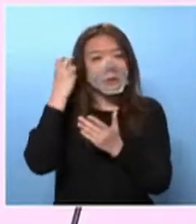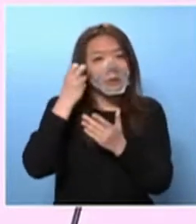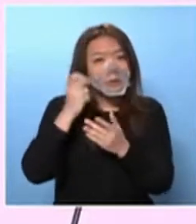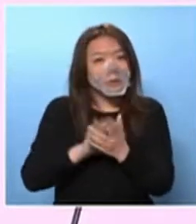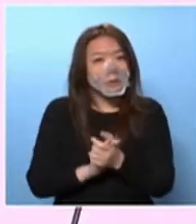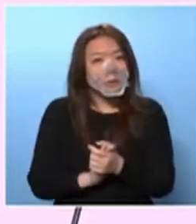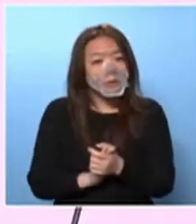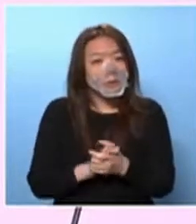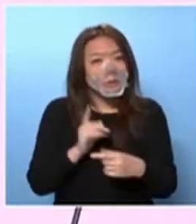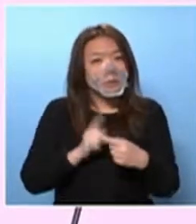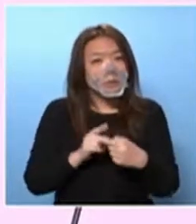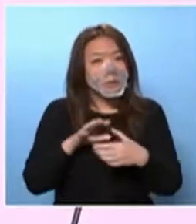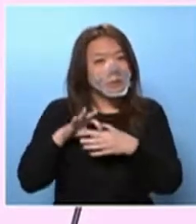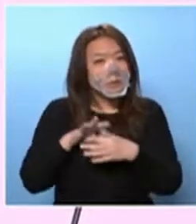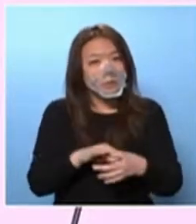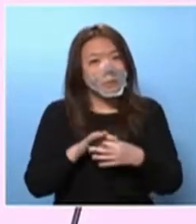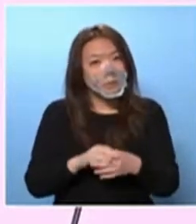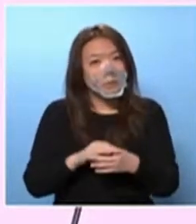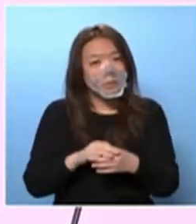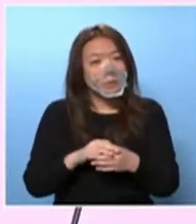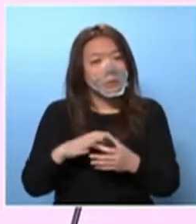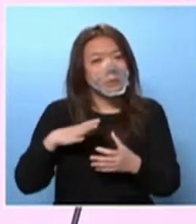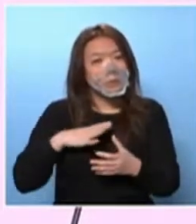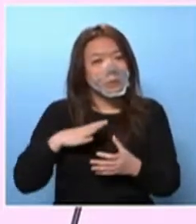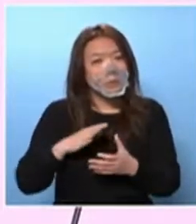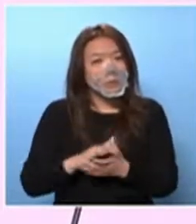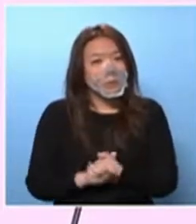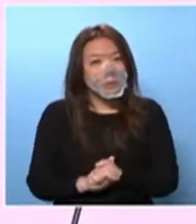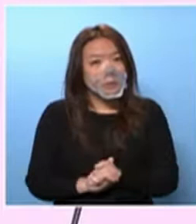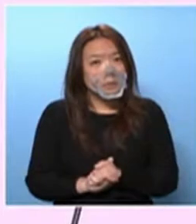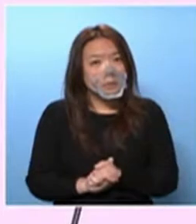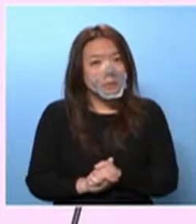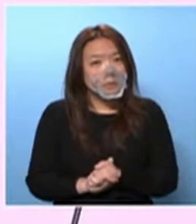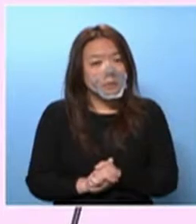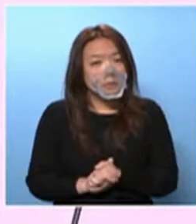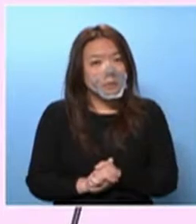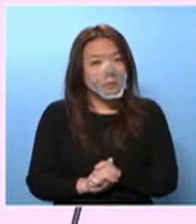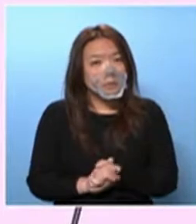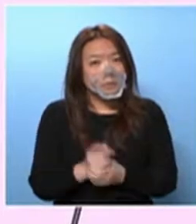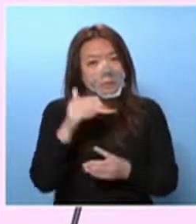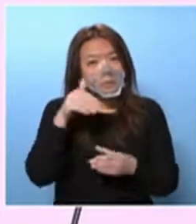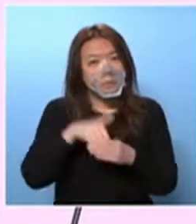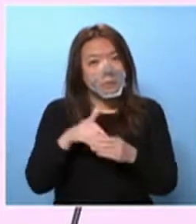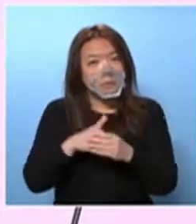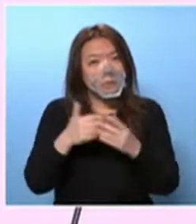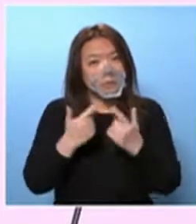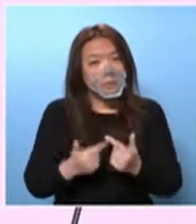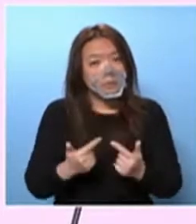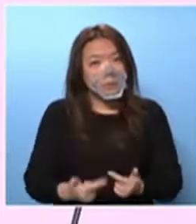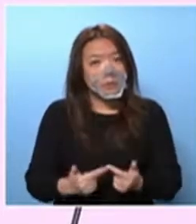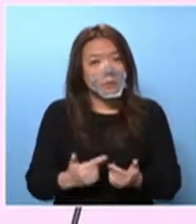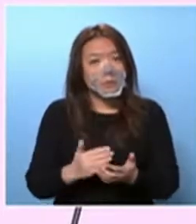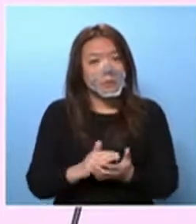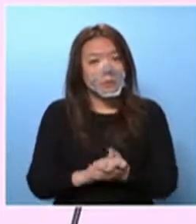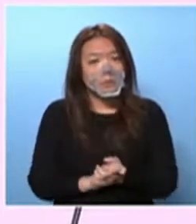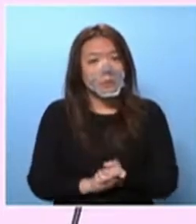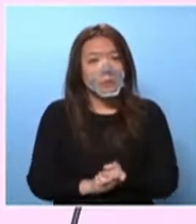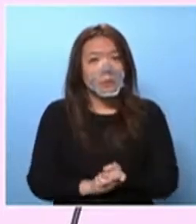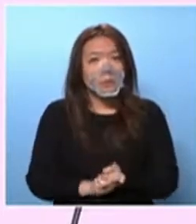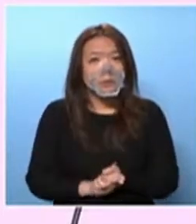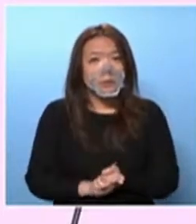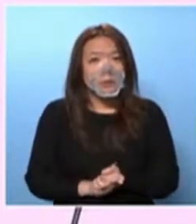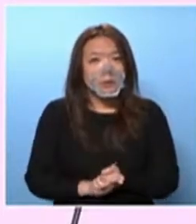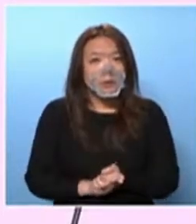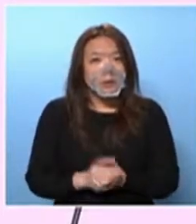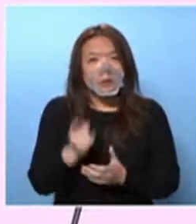listing rules and, having due regard to the risk involved, examining the revision of the listing requirements to meet